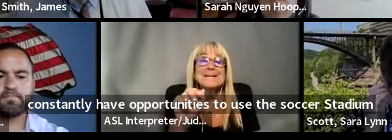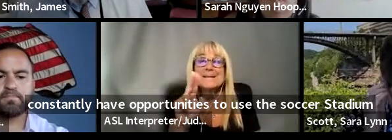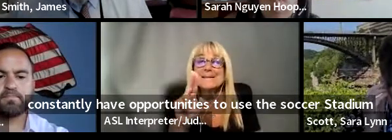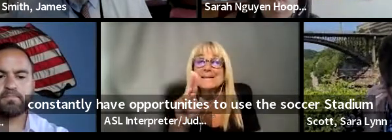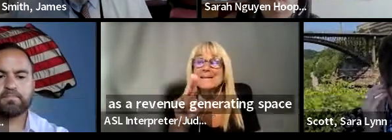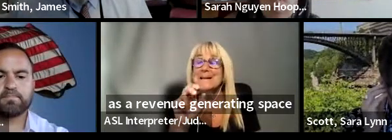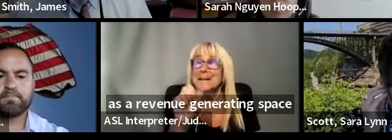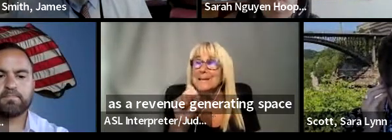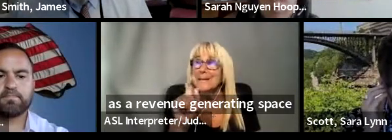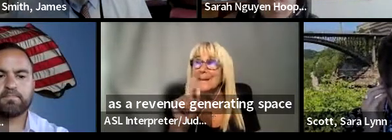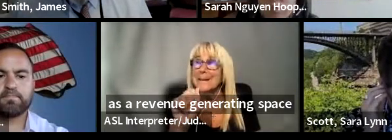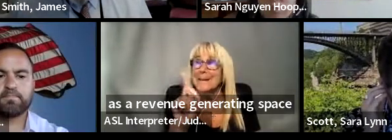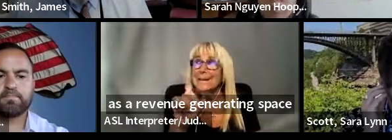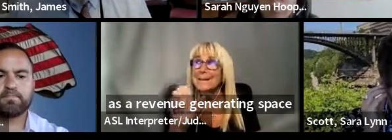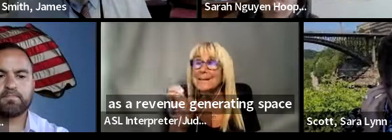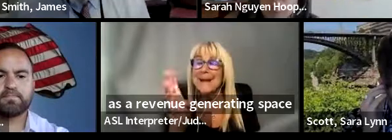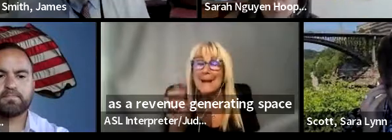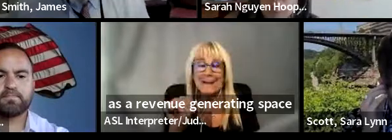us.